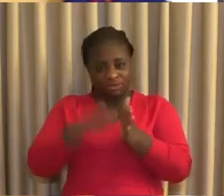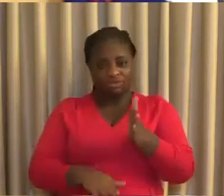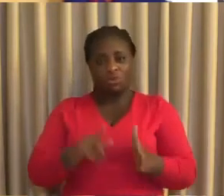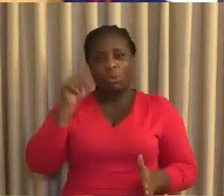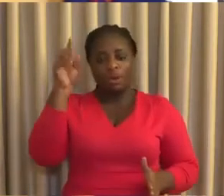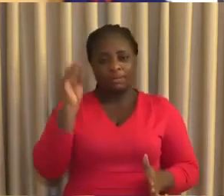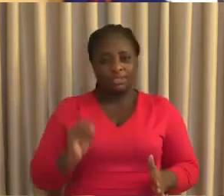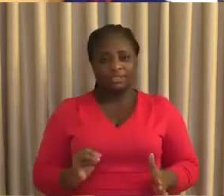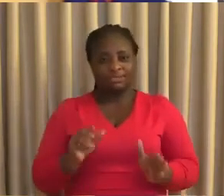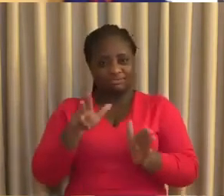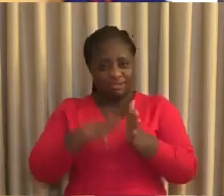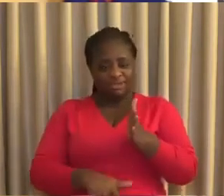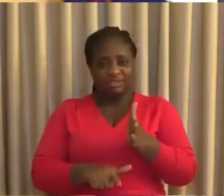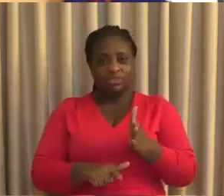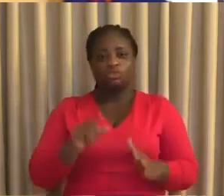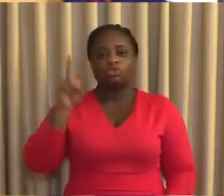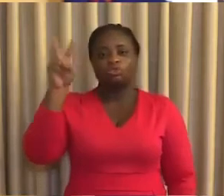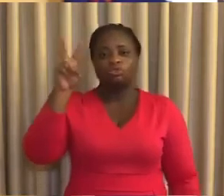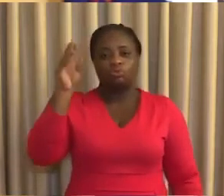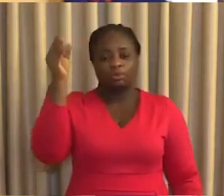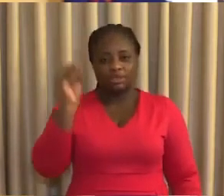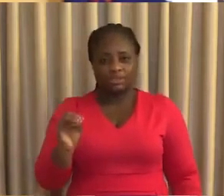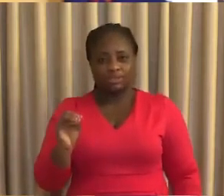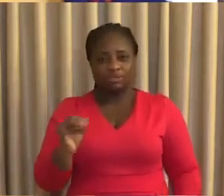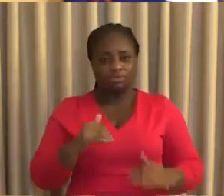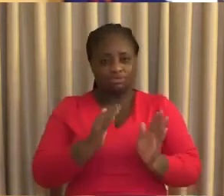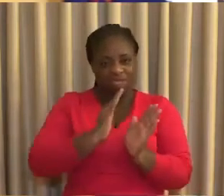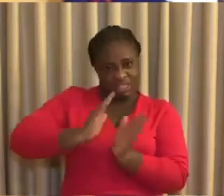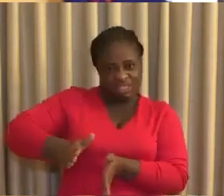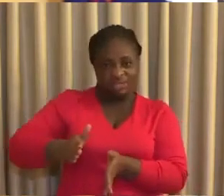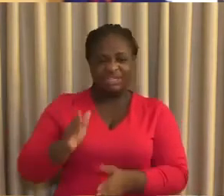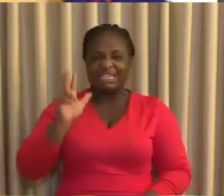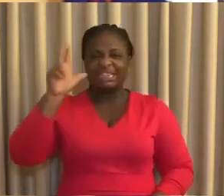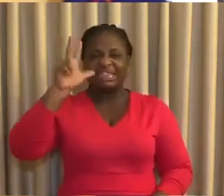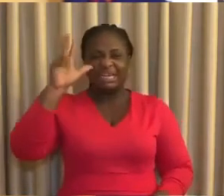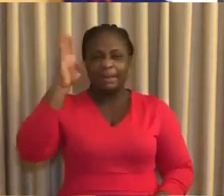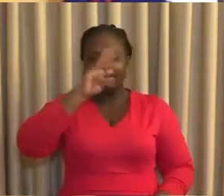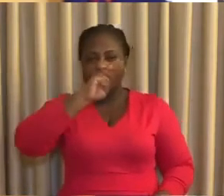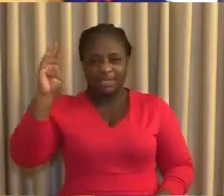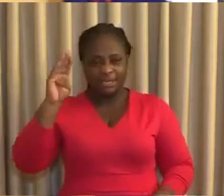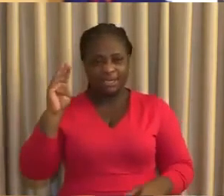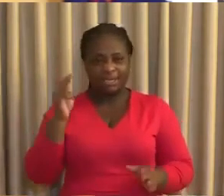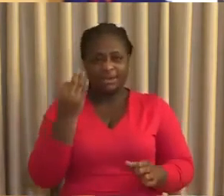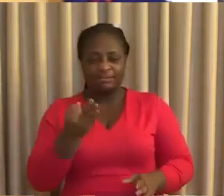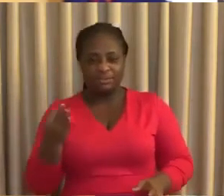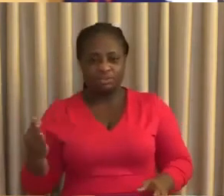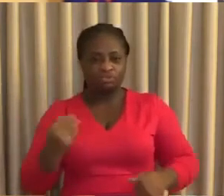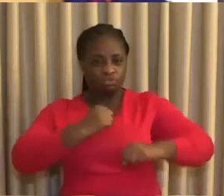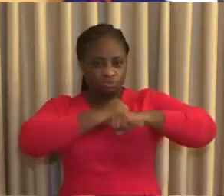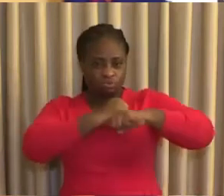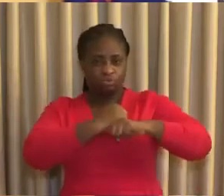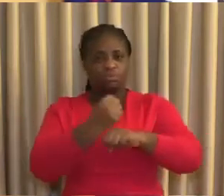2% in reserve requirement with a 3 billion CD facility to support industry, especially